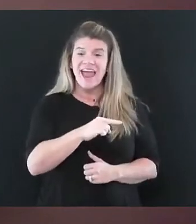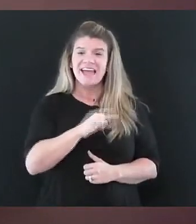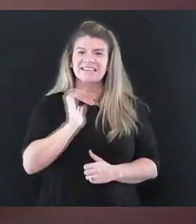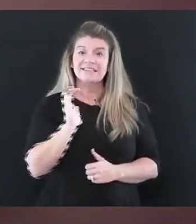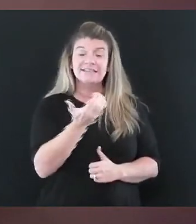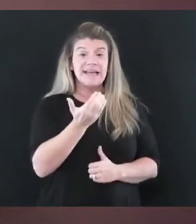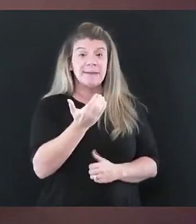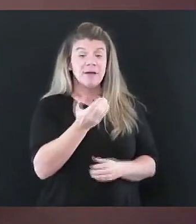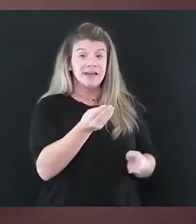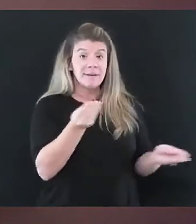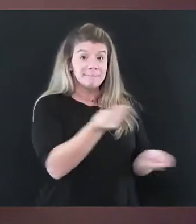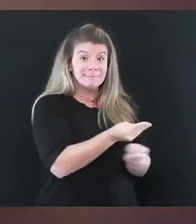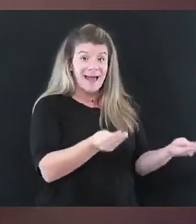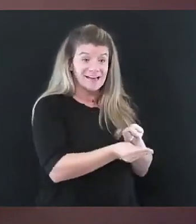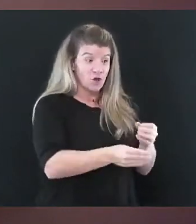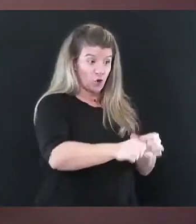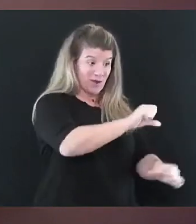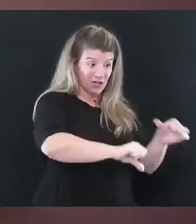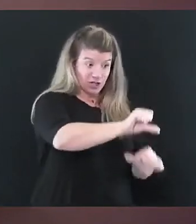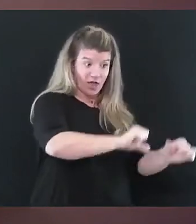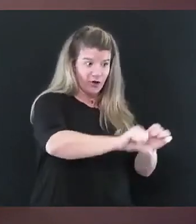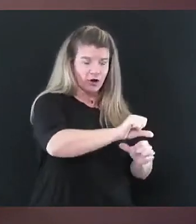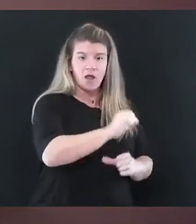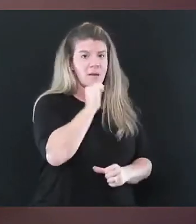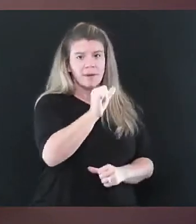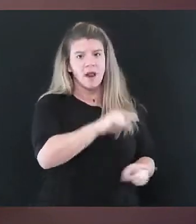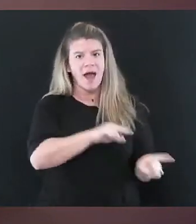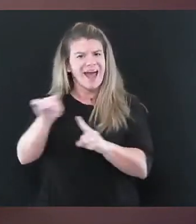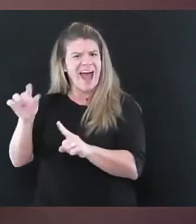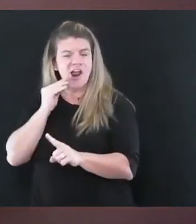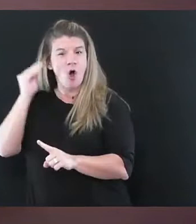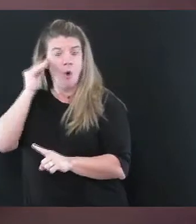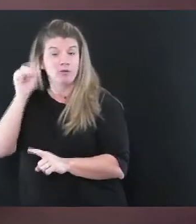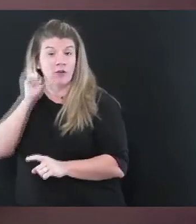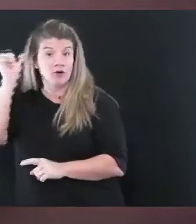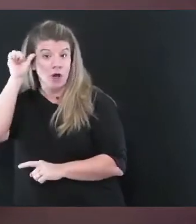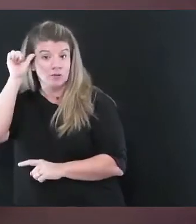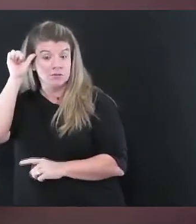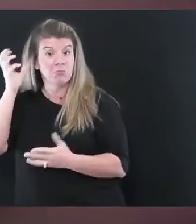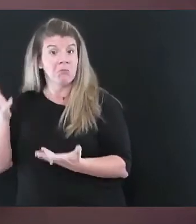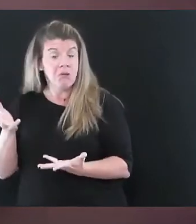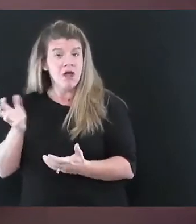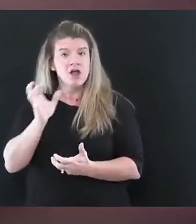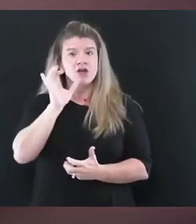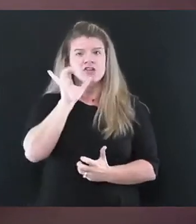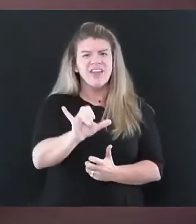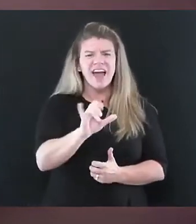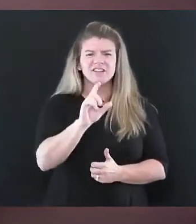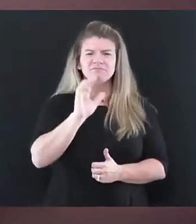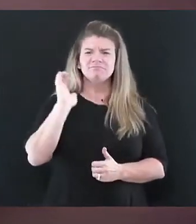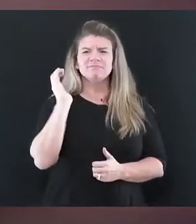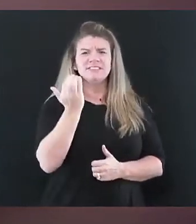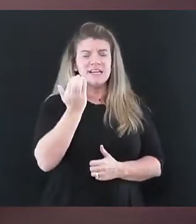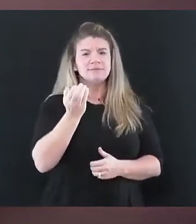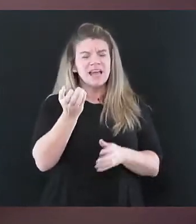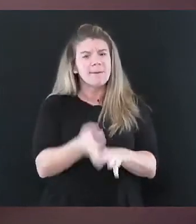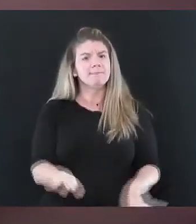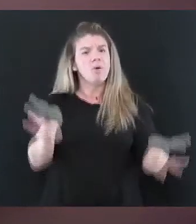children. But it also brings up this really important issue. And this is almost like Groundhog Day.